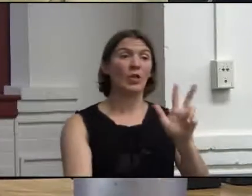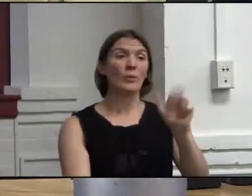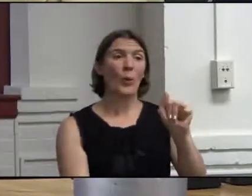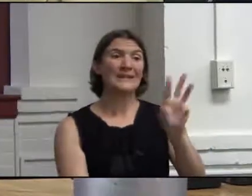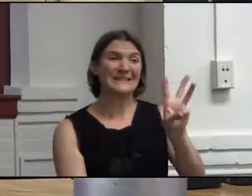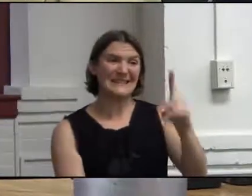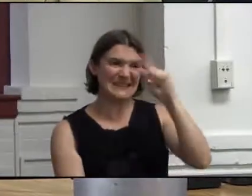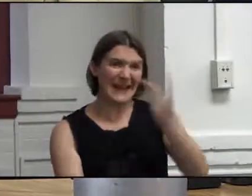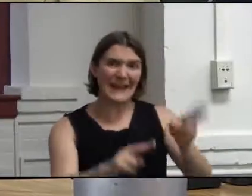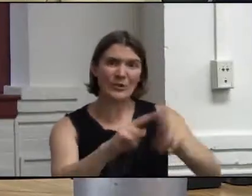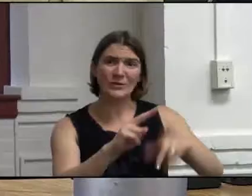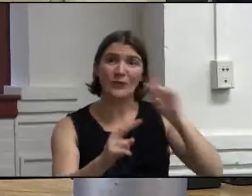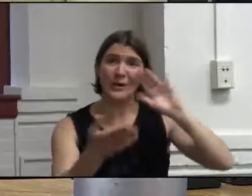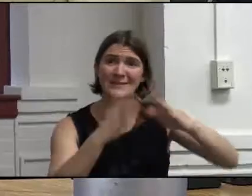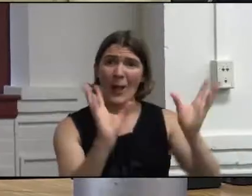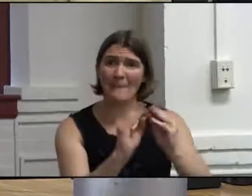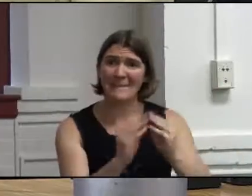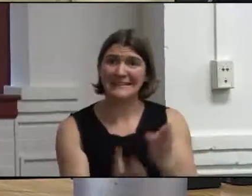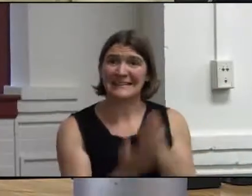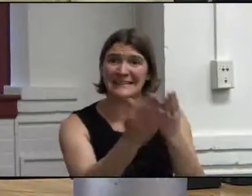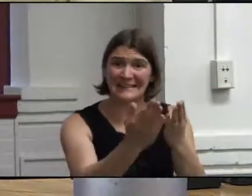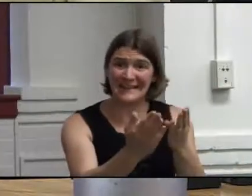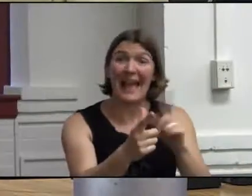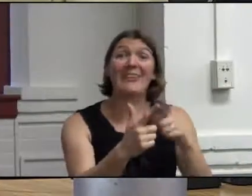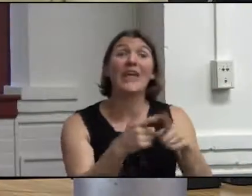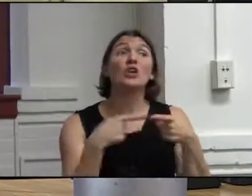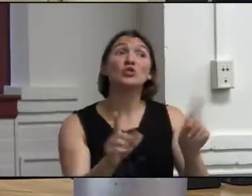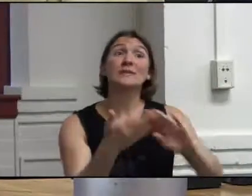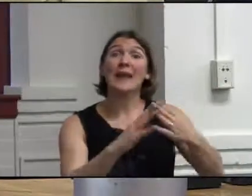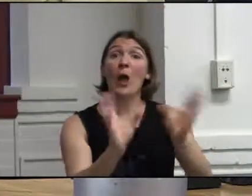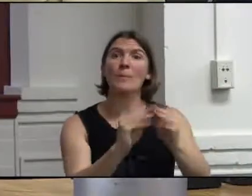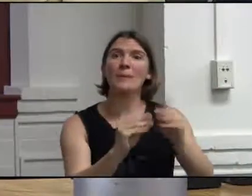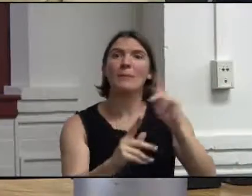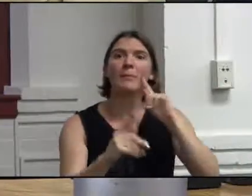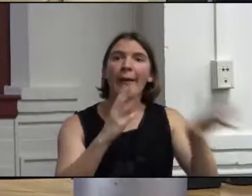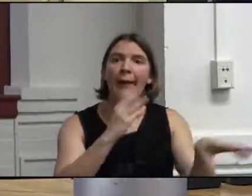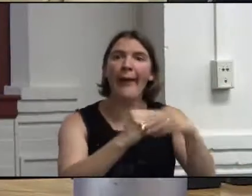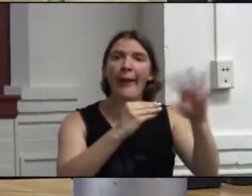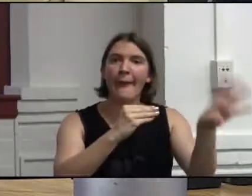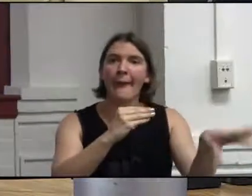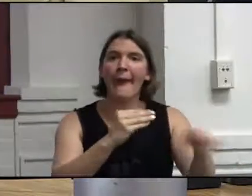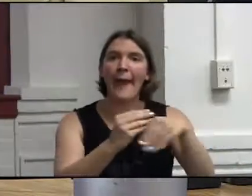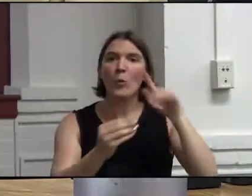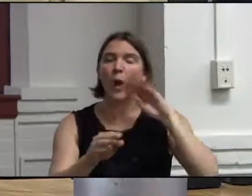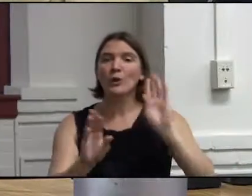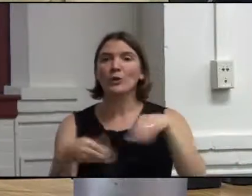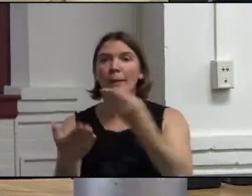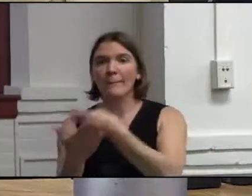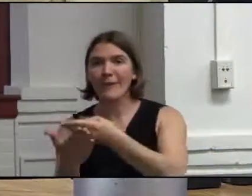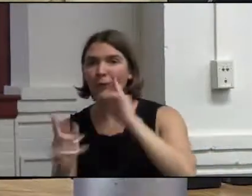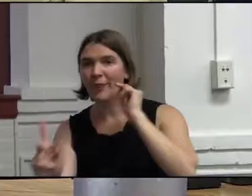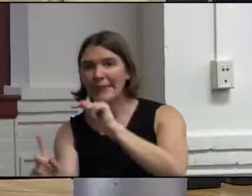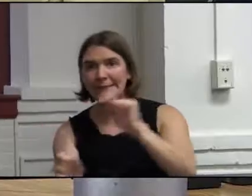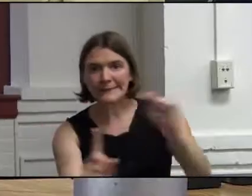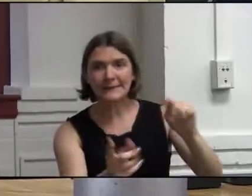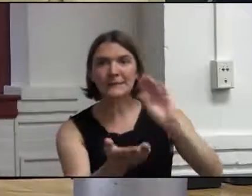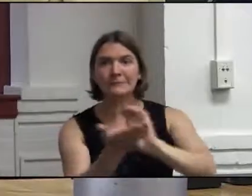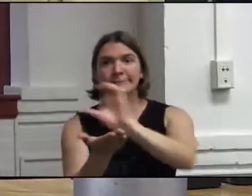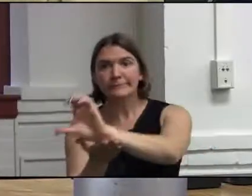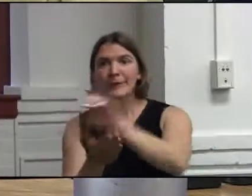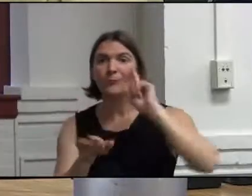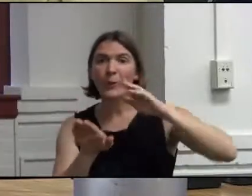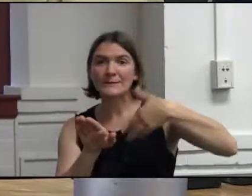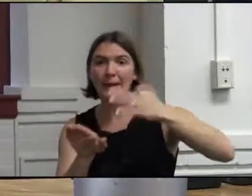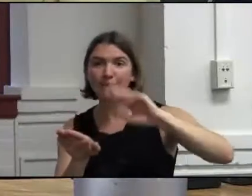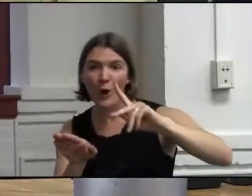3.6 cent increase. And then during the course of town meeting, there were additional actions taken to provide additional funding for the